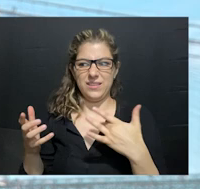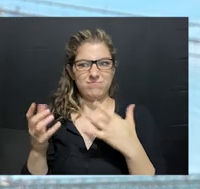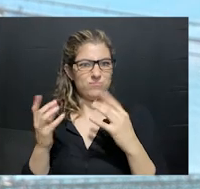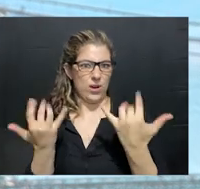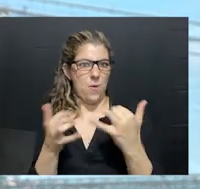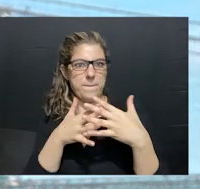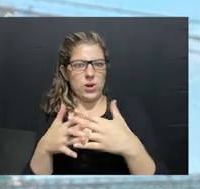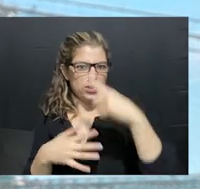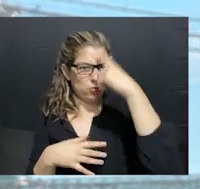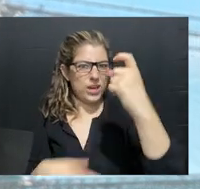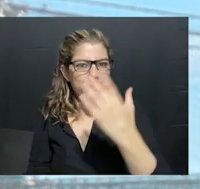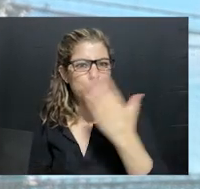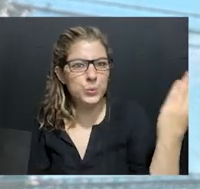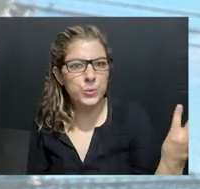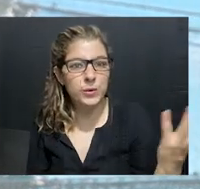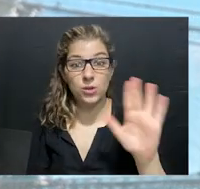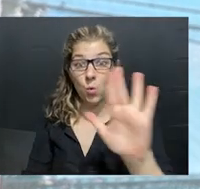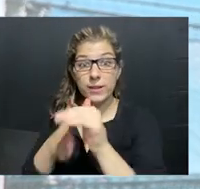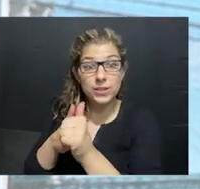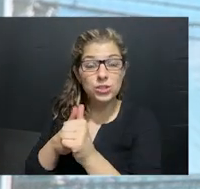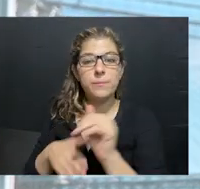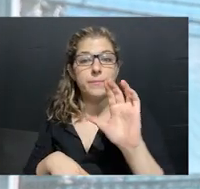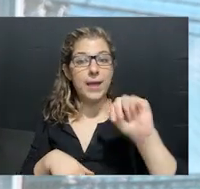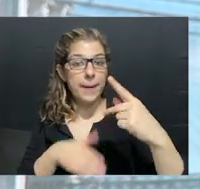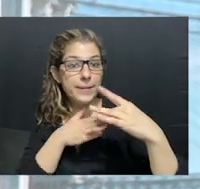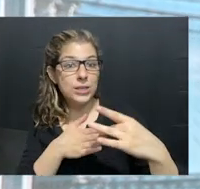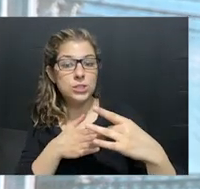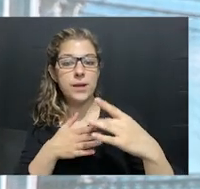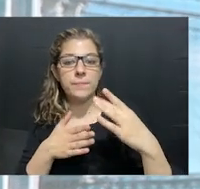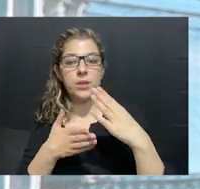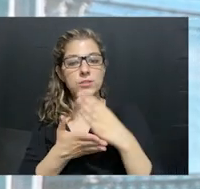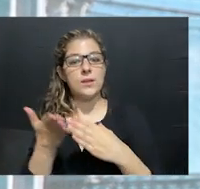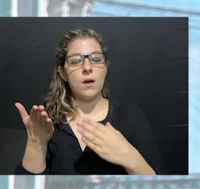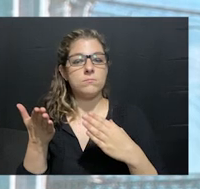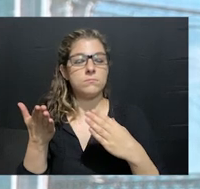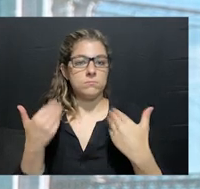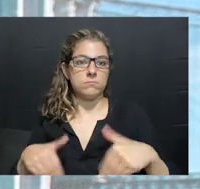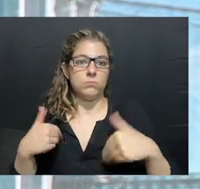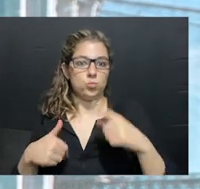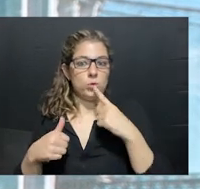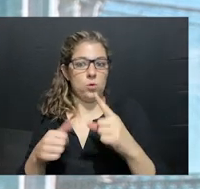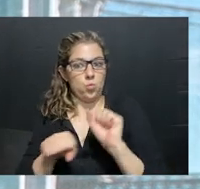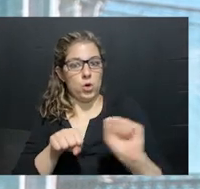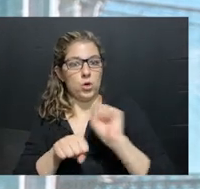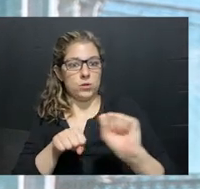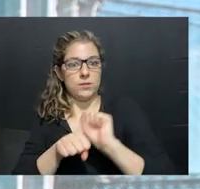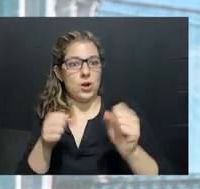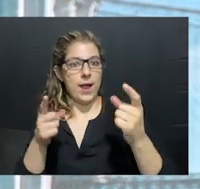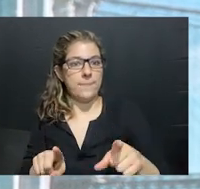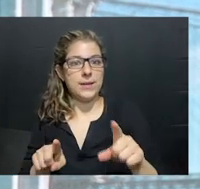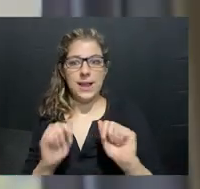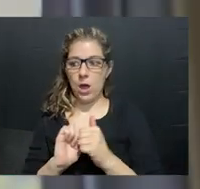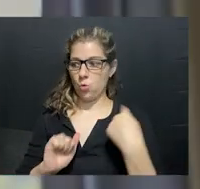know under your leadership and CAP's leadership, there's some real efforts that are underway in terms of